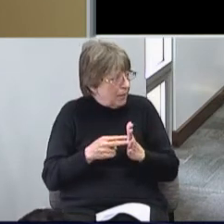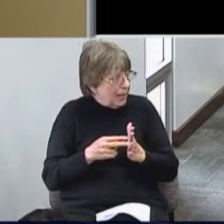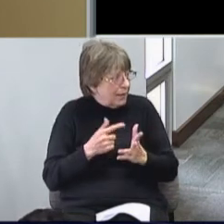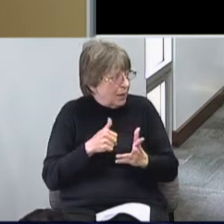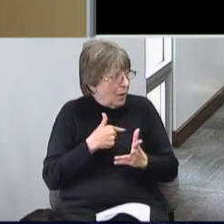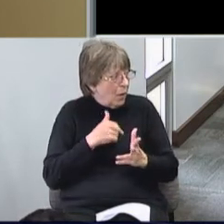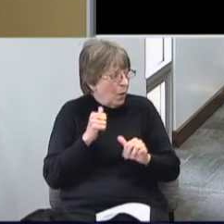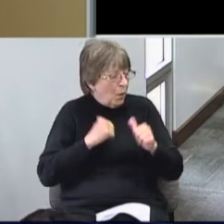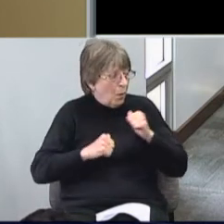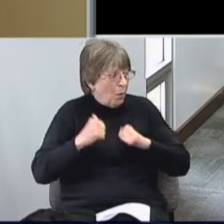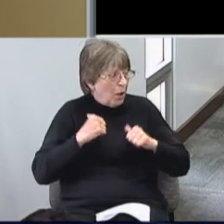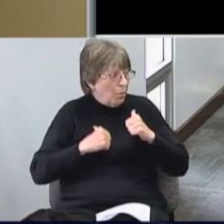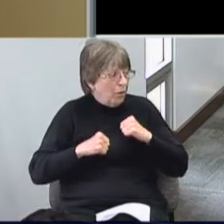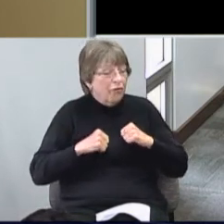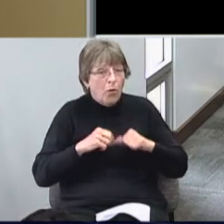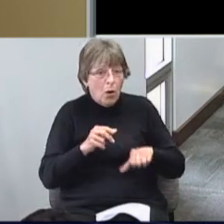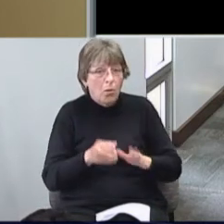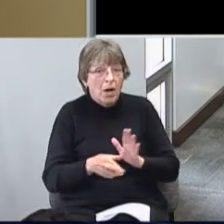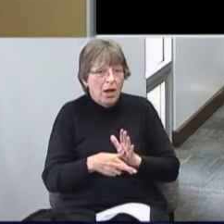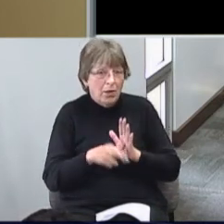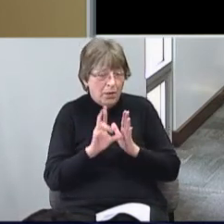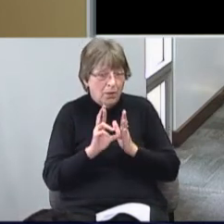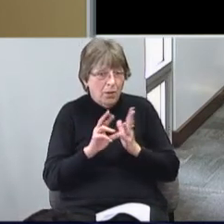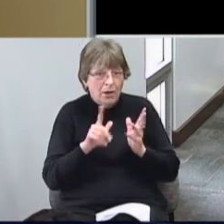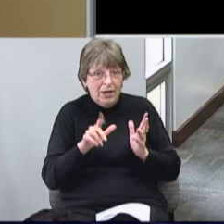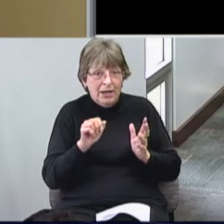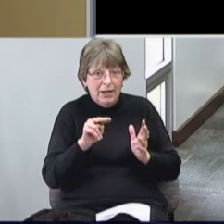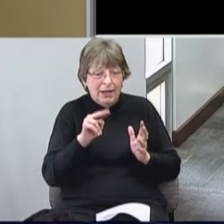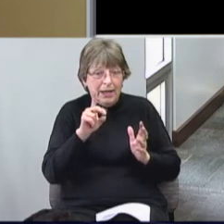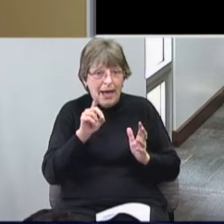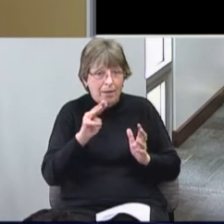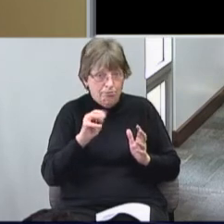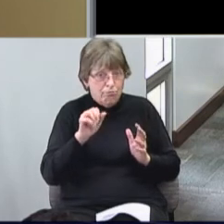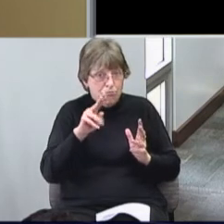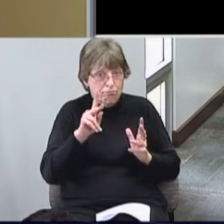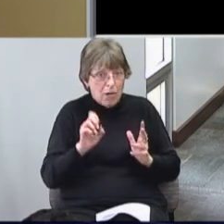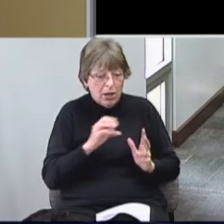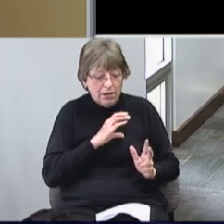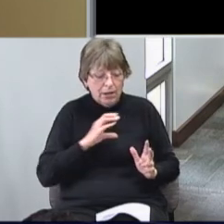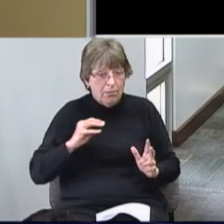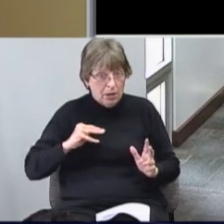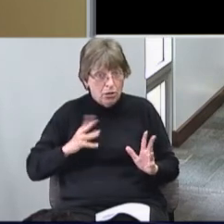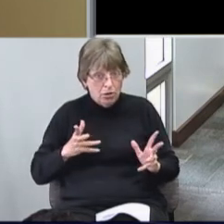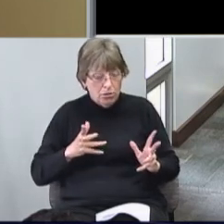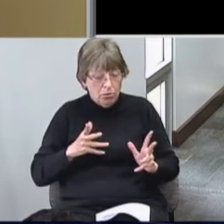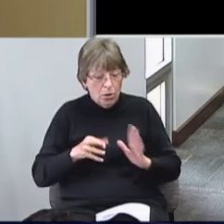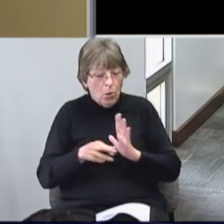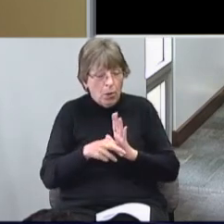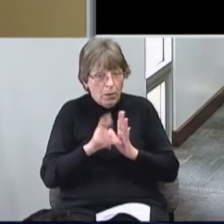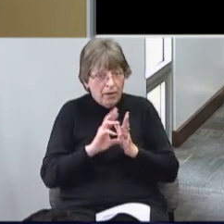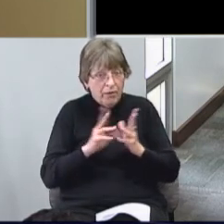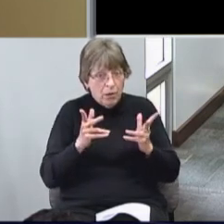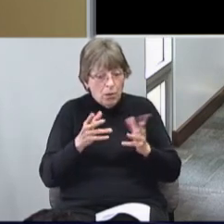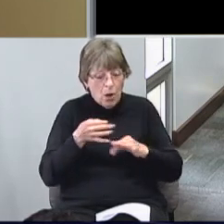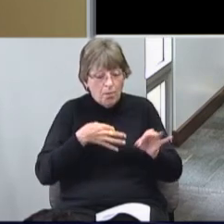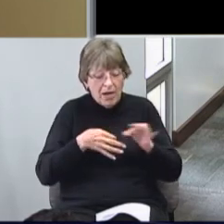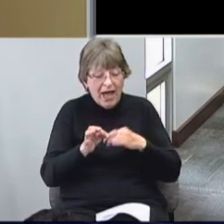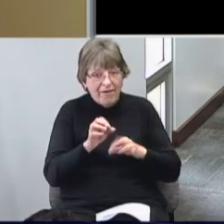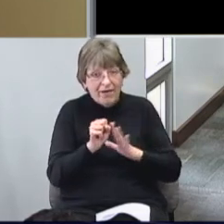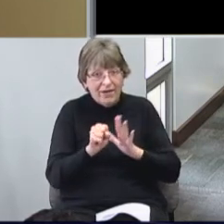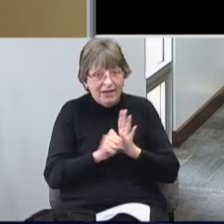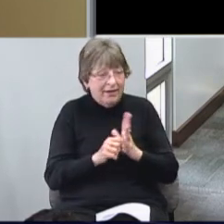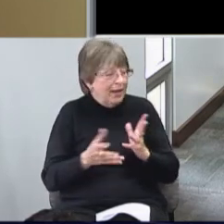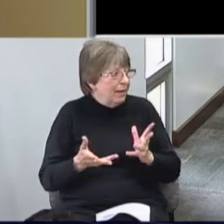we perform the historic review, we being the Landmarks Commission, performs that review on behalf of the state.